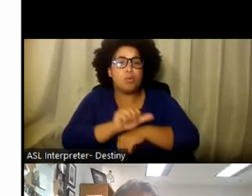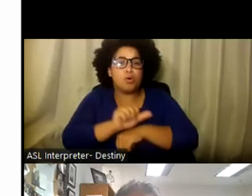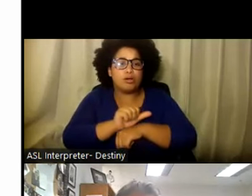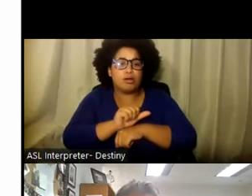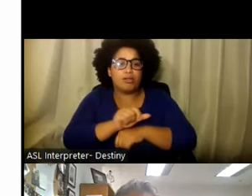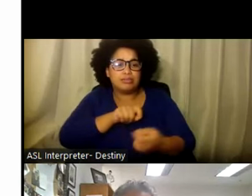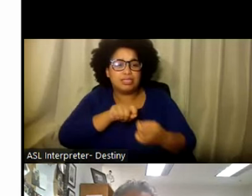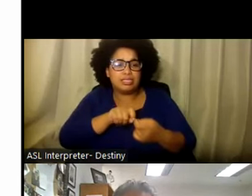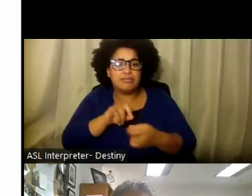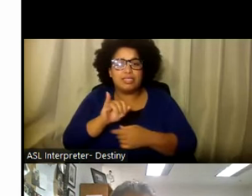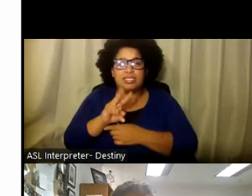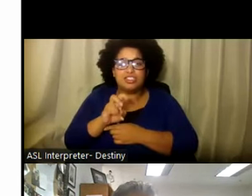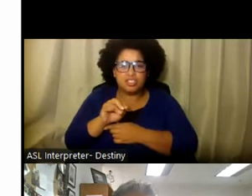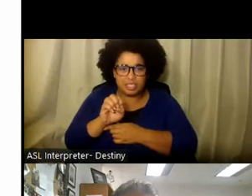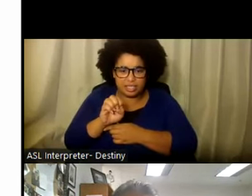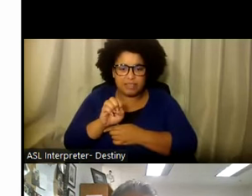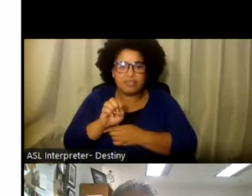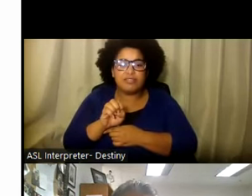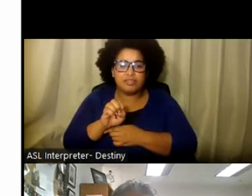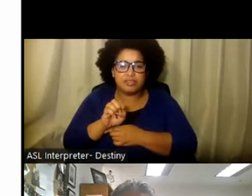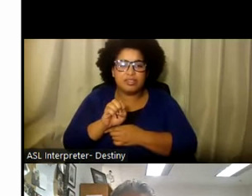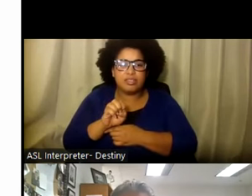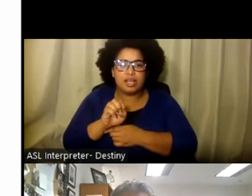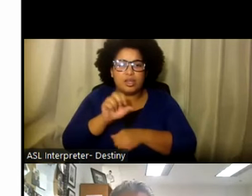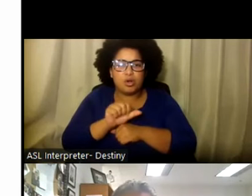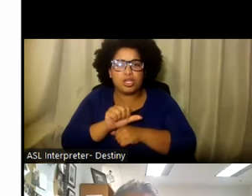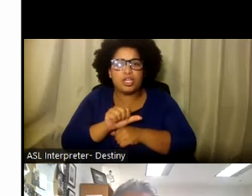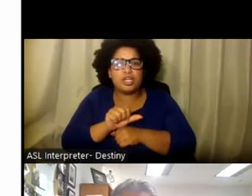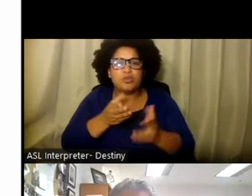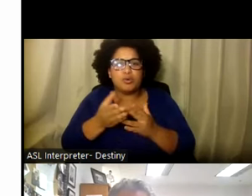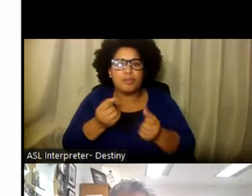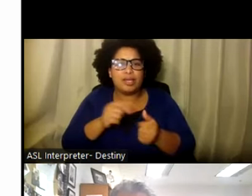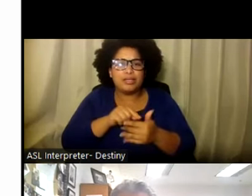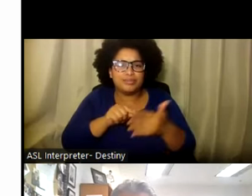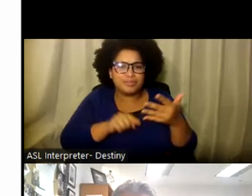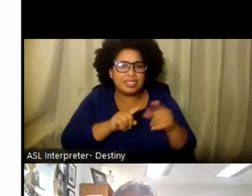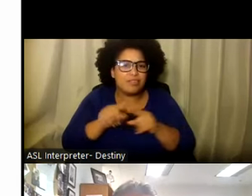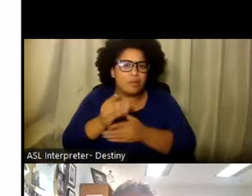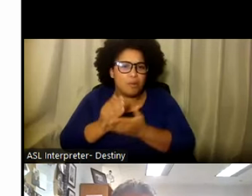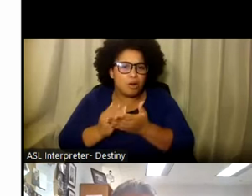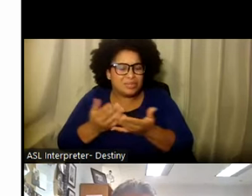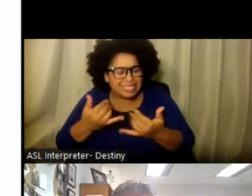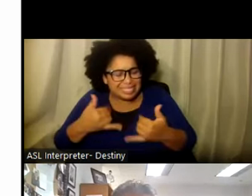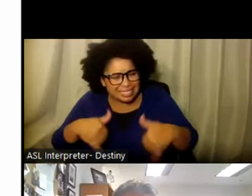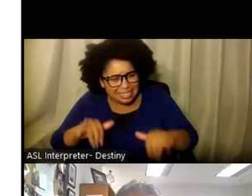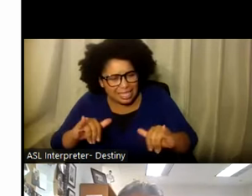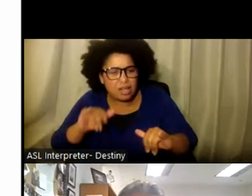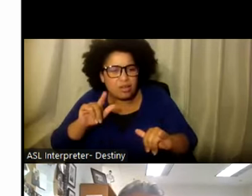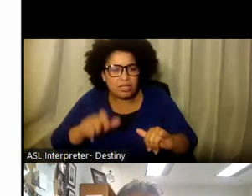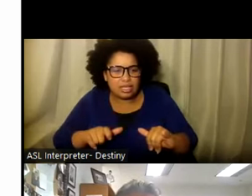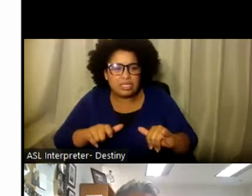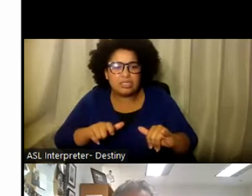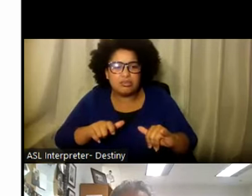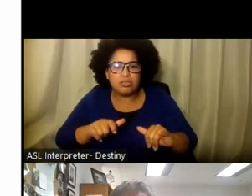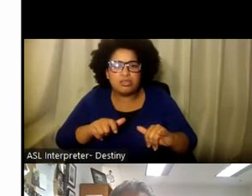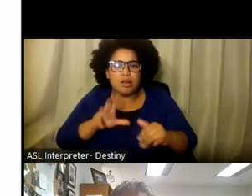still working through some of these other parts that need to be determined for the program. So we should be hearing soon what